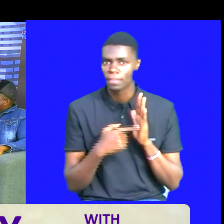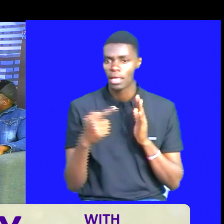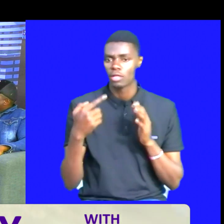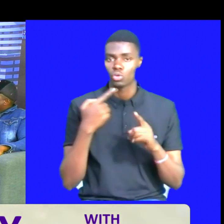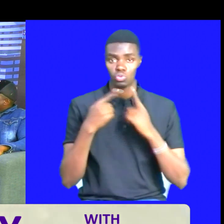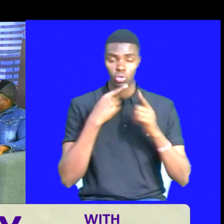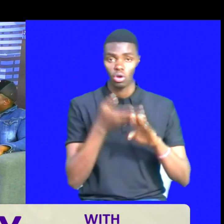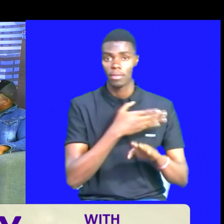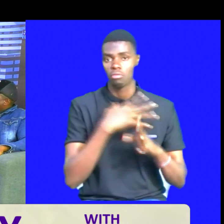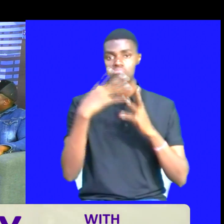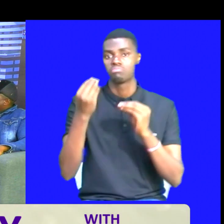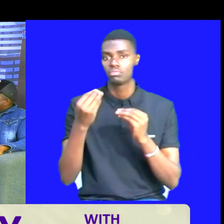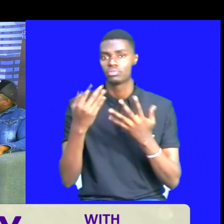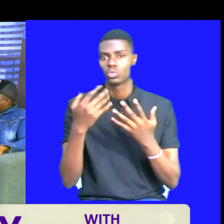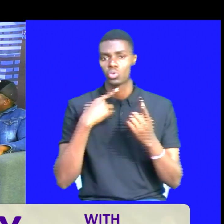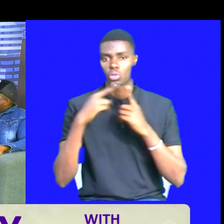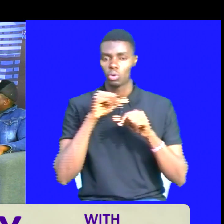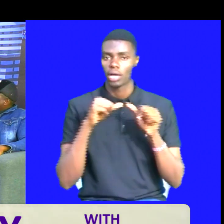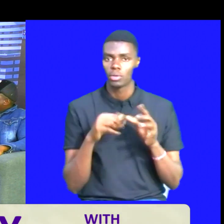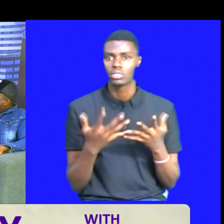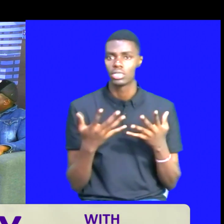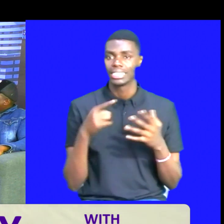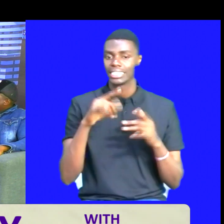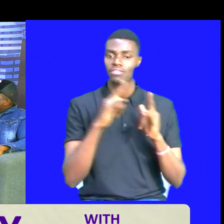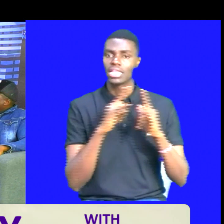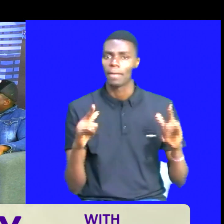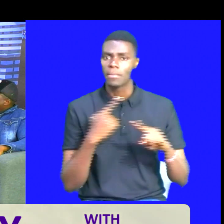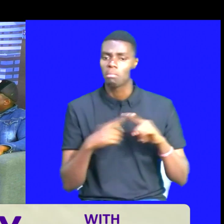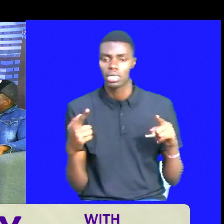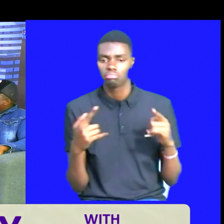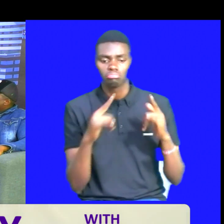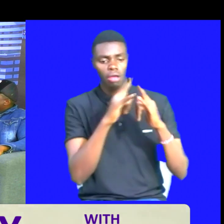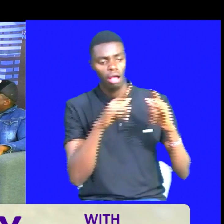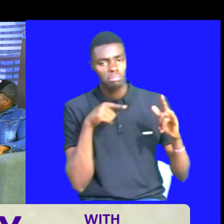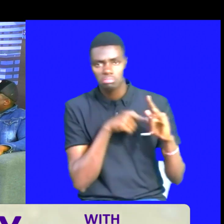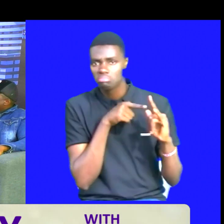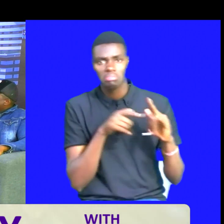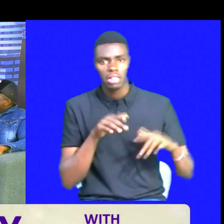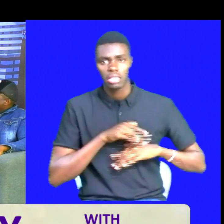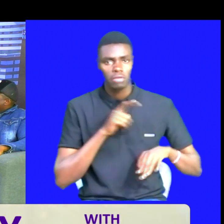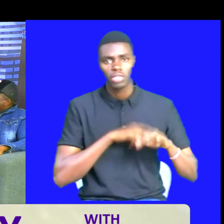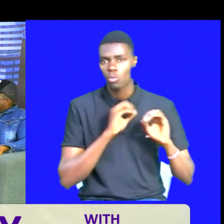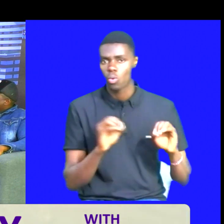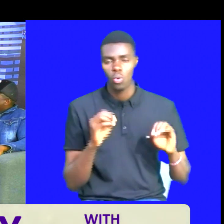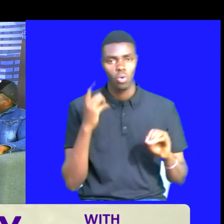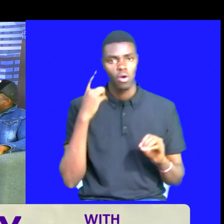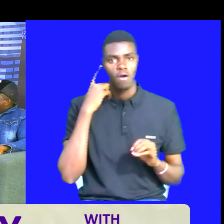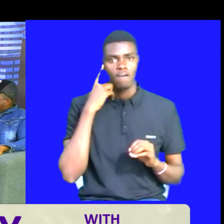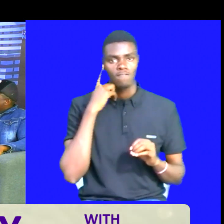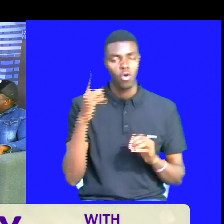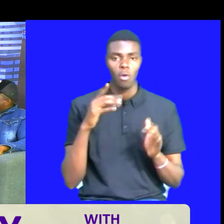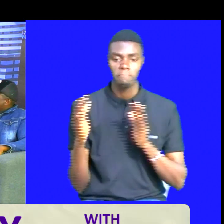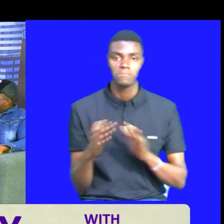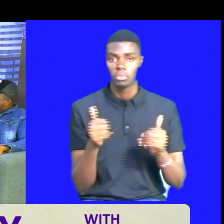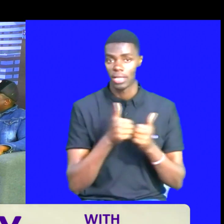before we went on air, talking about how you were in camp, but then again it was not quite adequate time for to allow you to prepare really